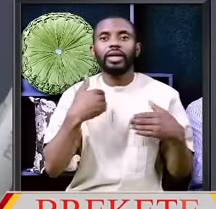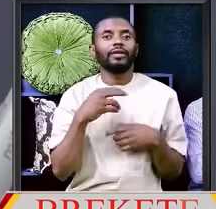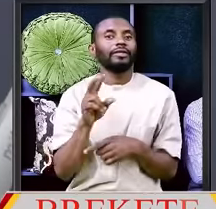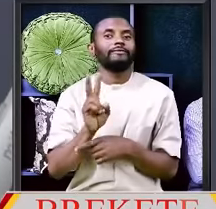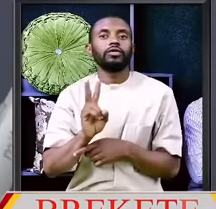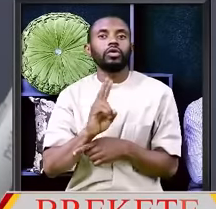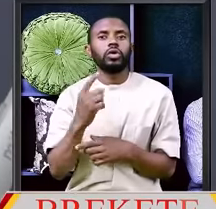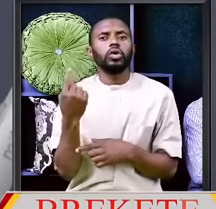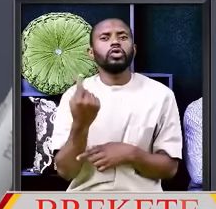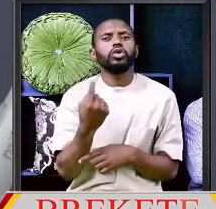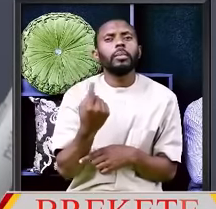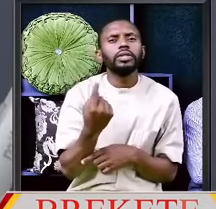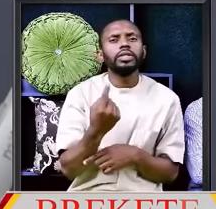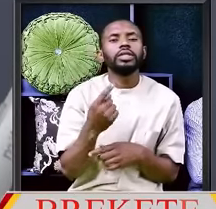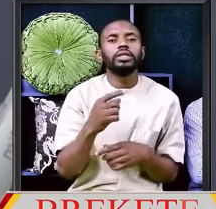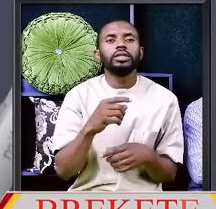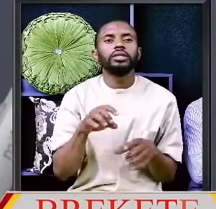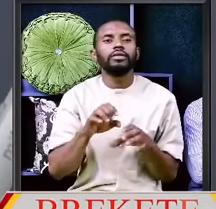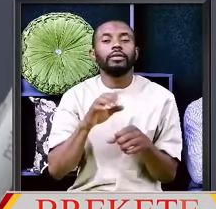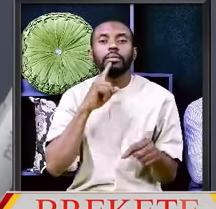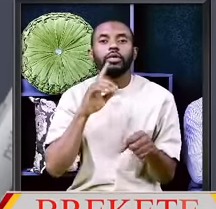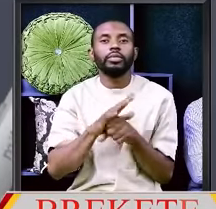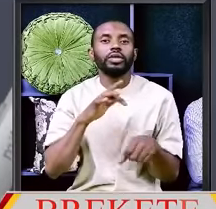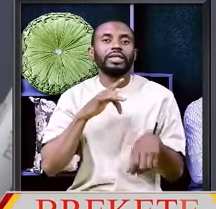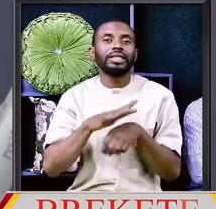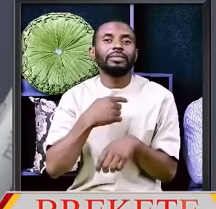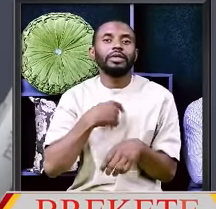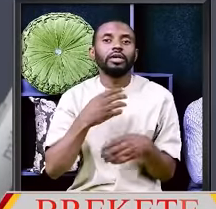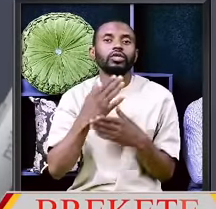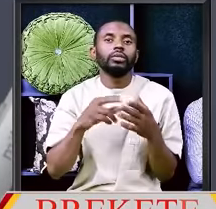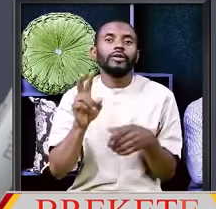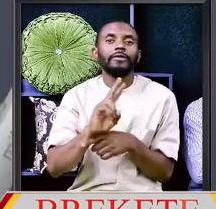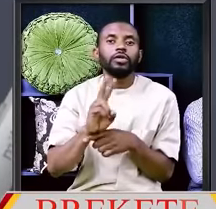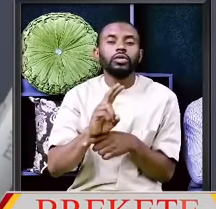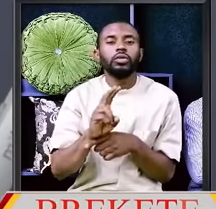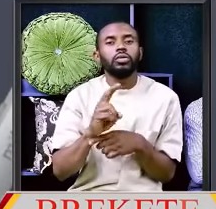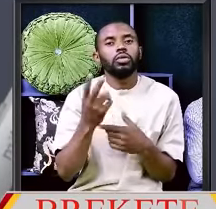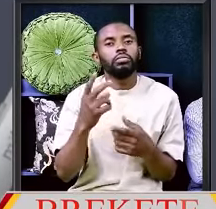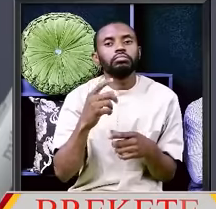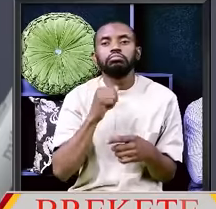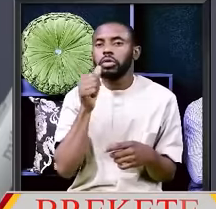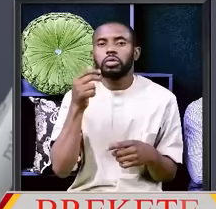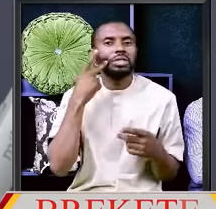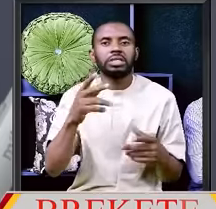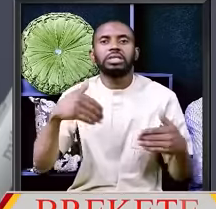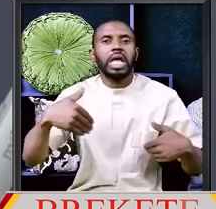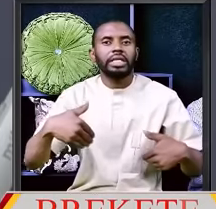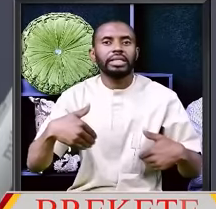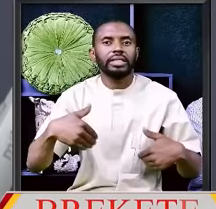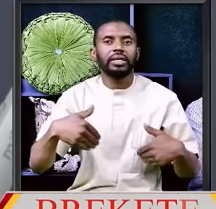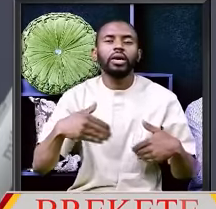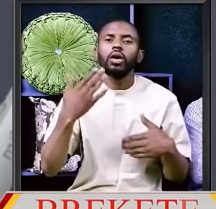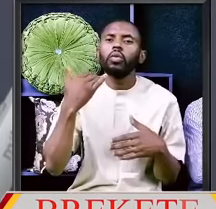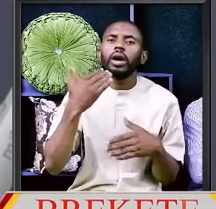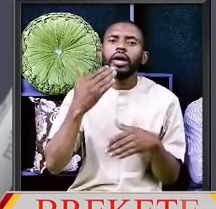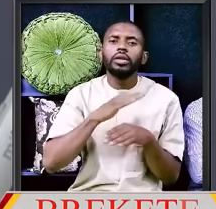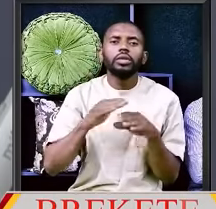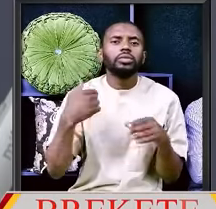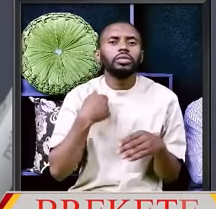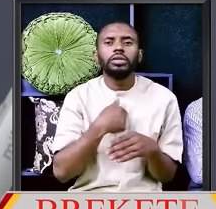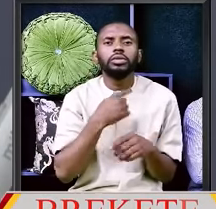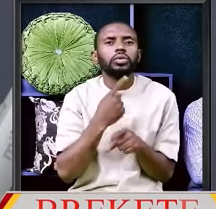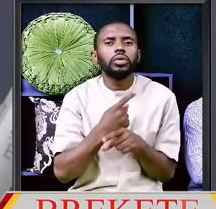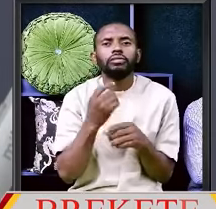So, somebody even promised to send me some video clips, but I've not seen them. Why don't we just